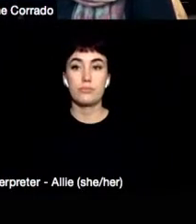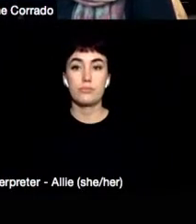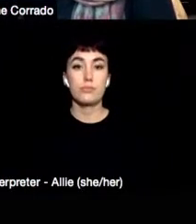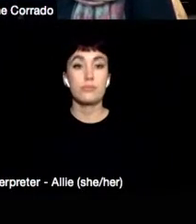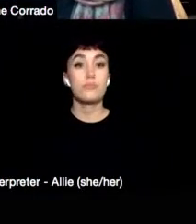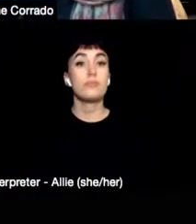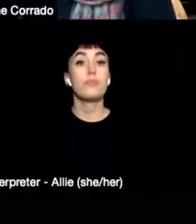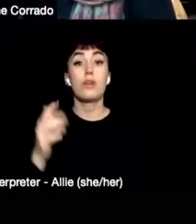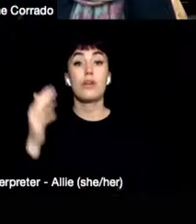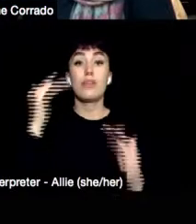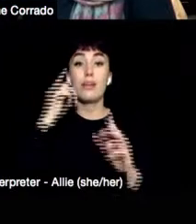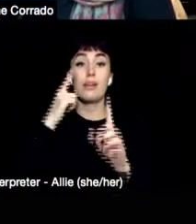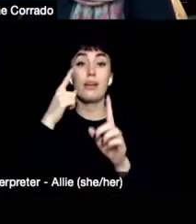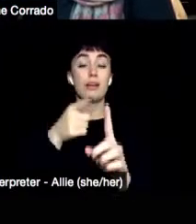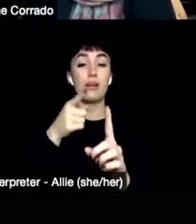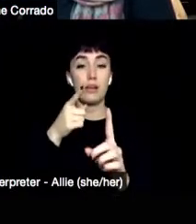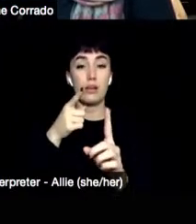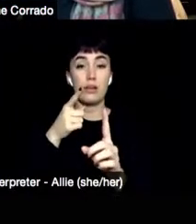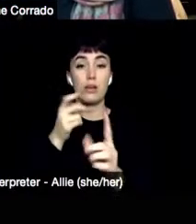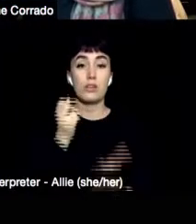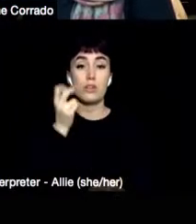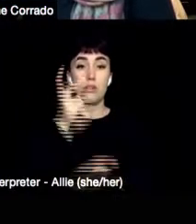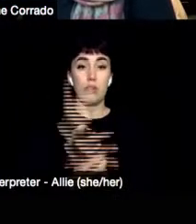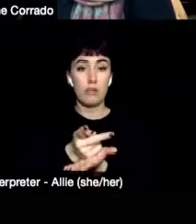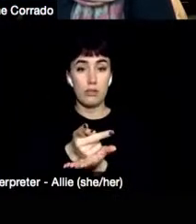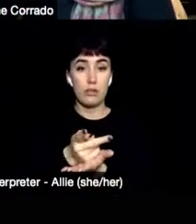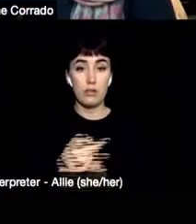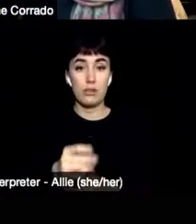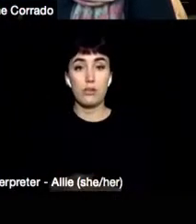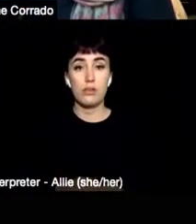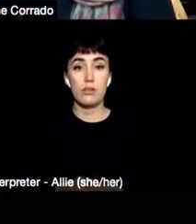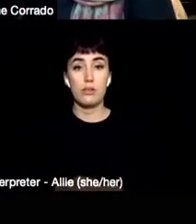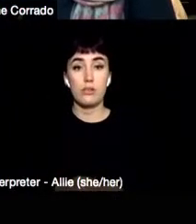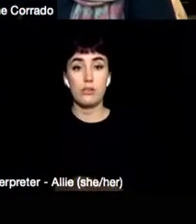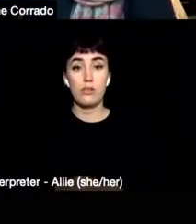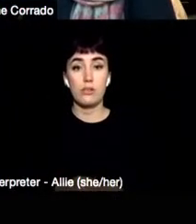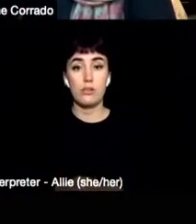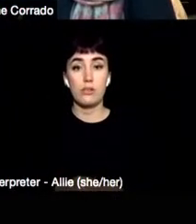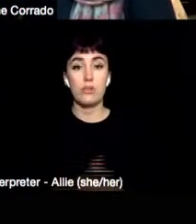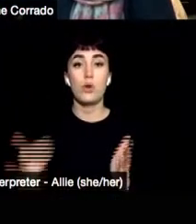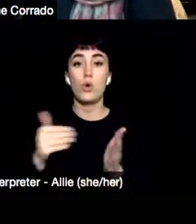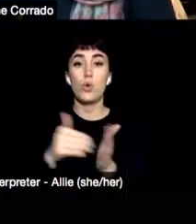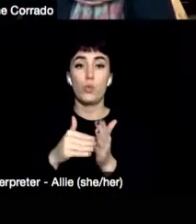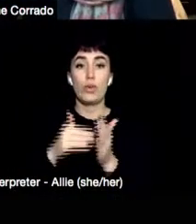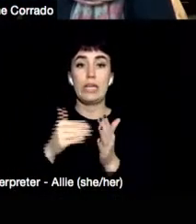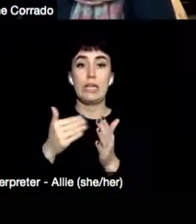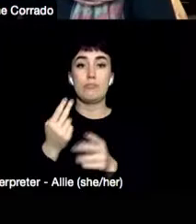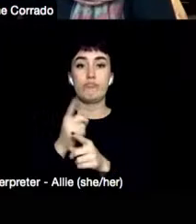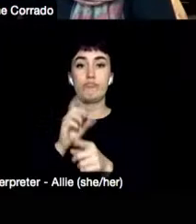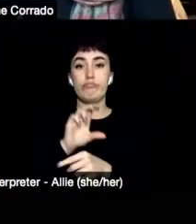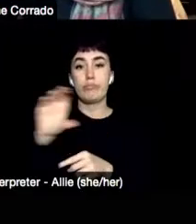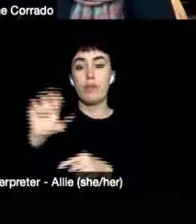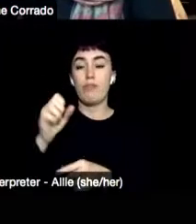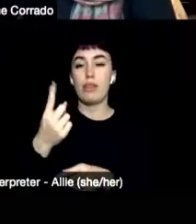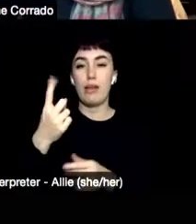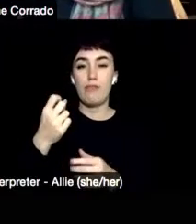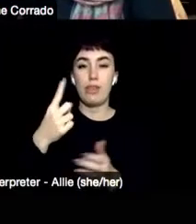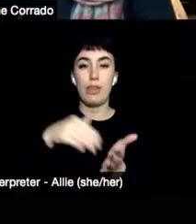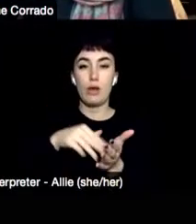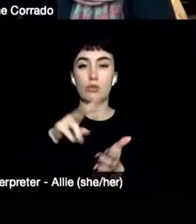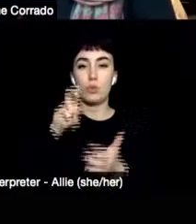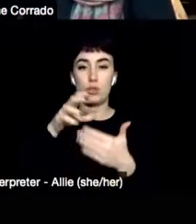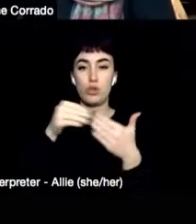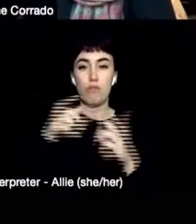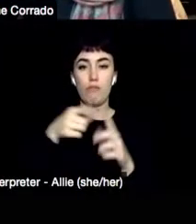Certainly, the next matter seeks to authorize the reappropriation of $11,200 from